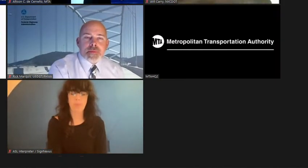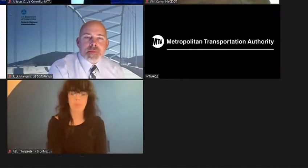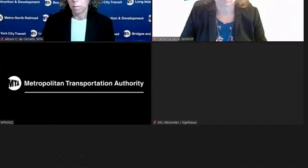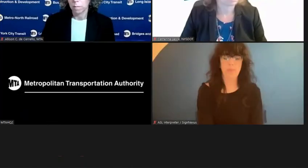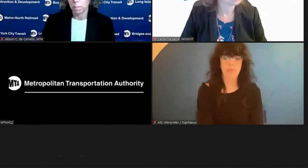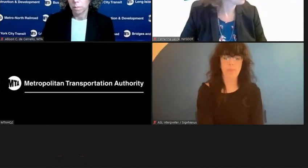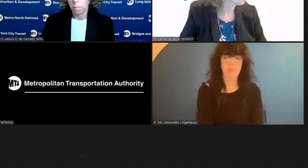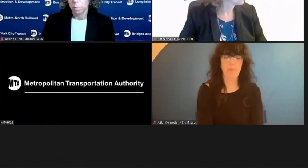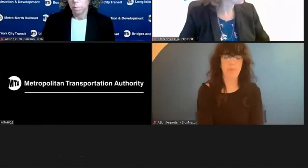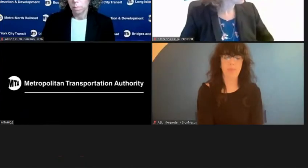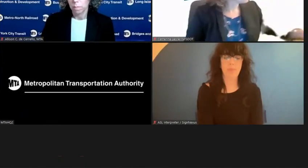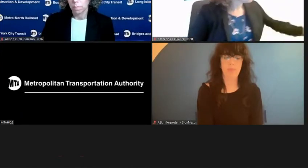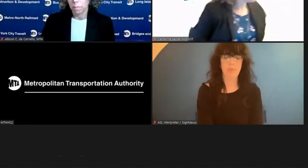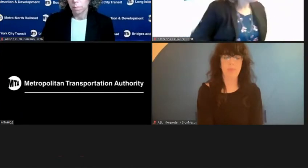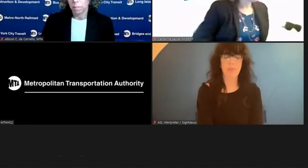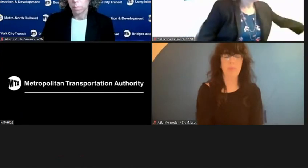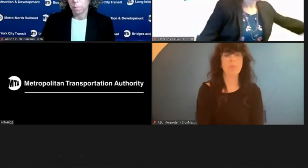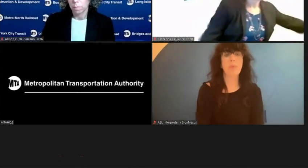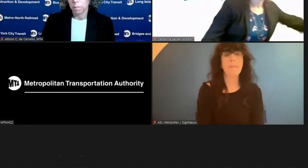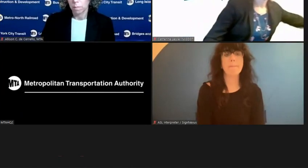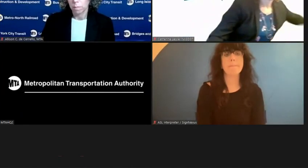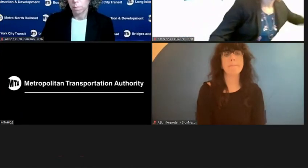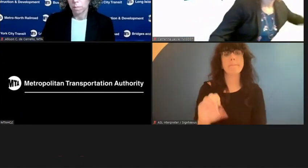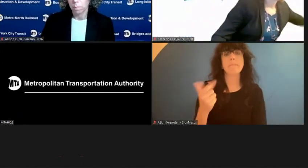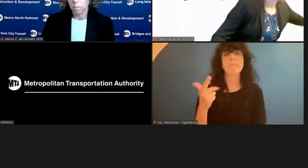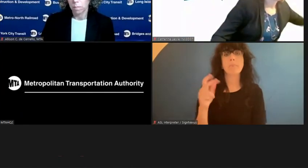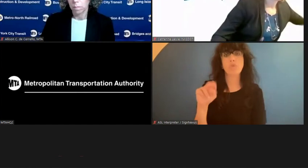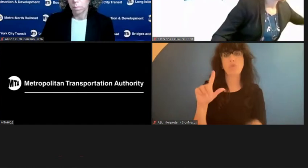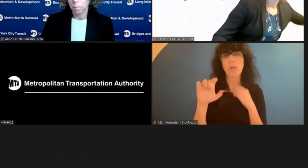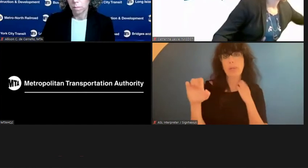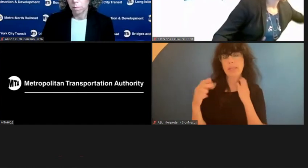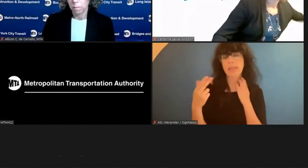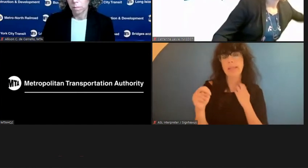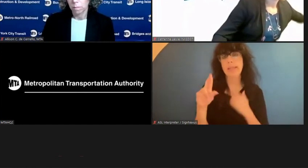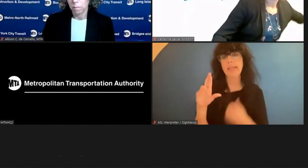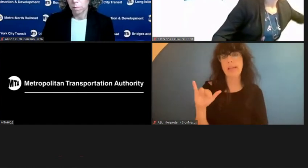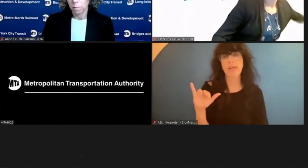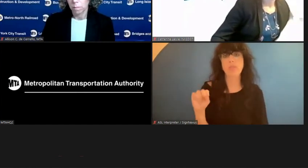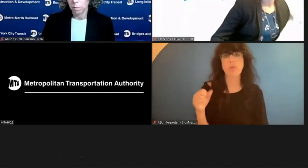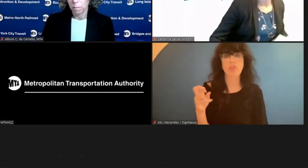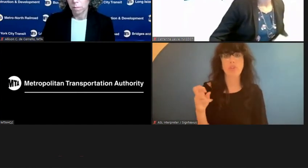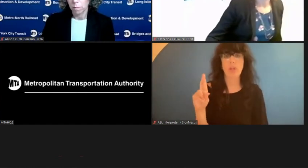our next speaker is sharon lee followed by henry share